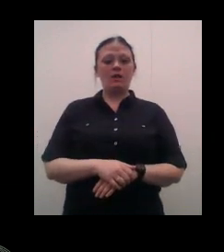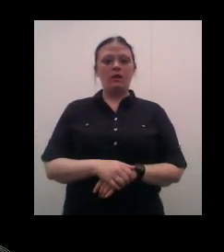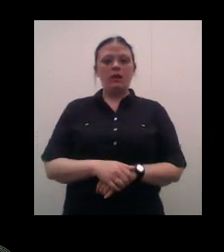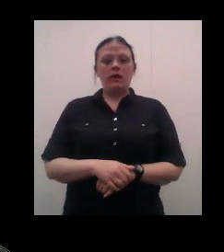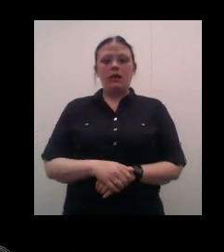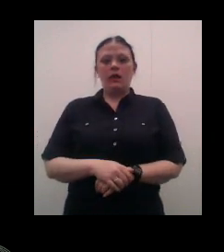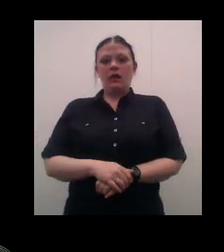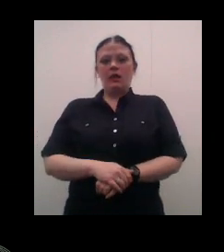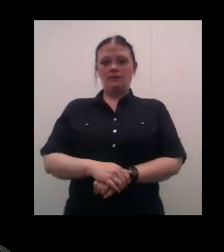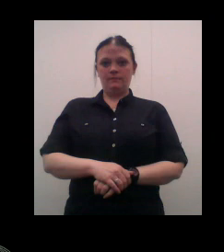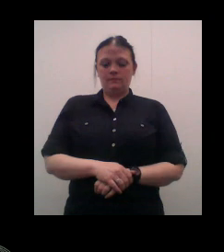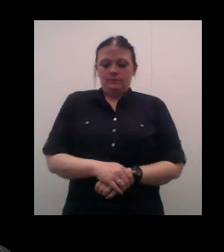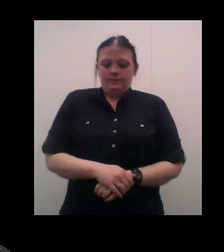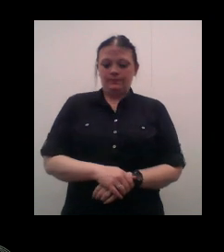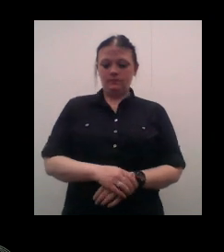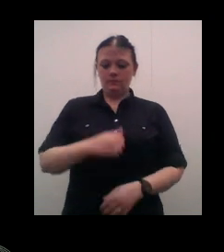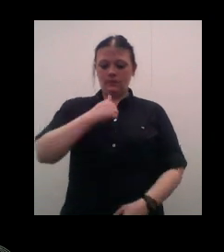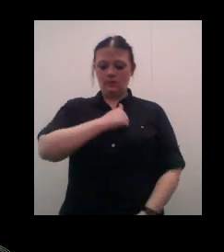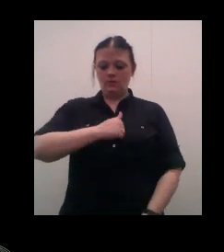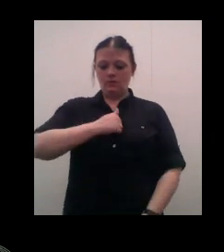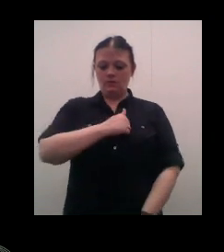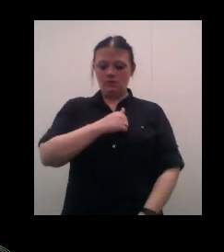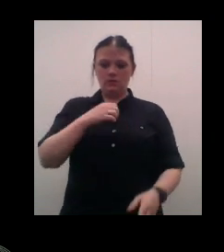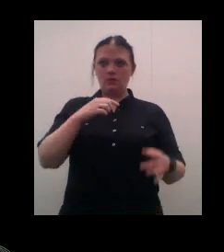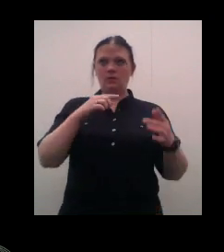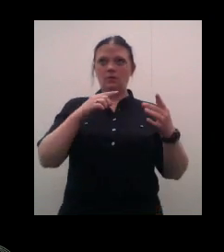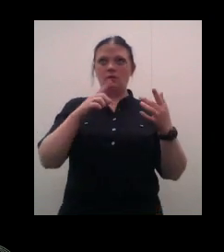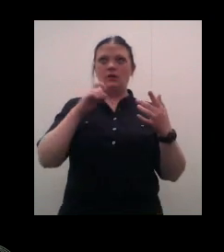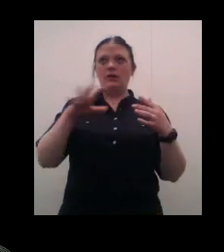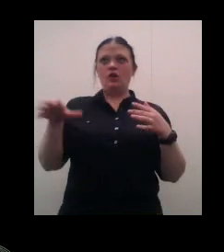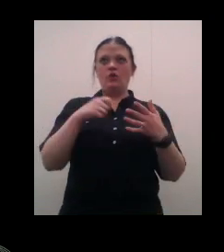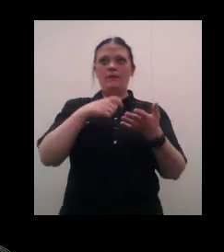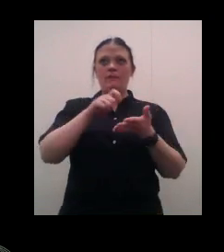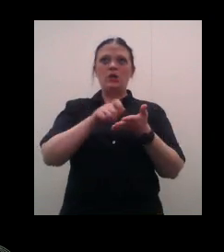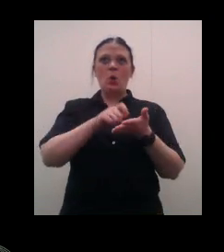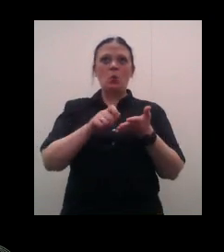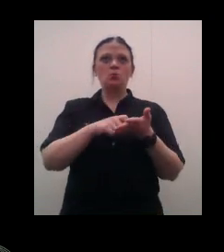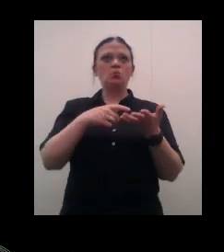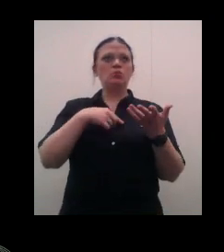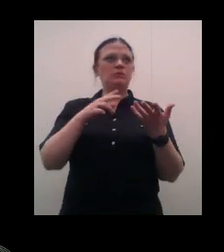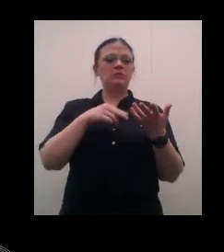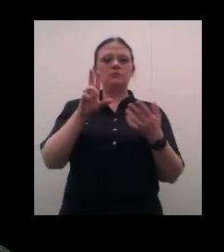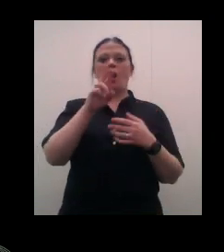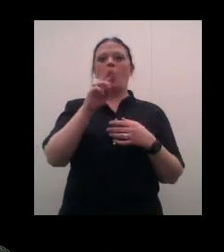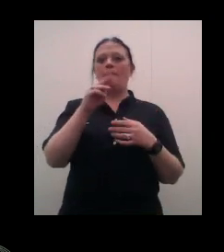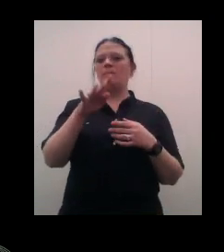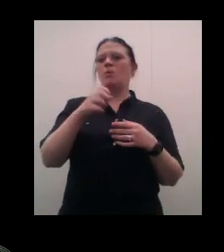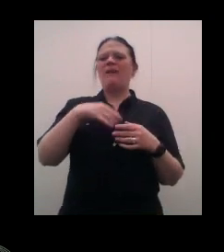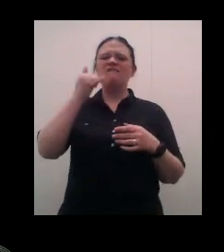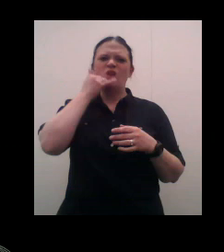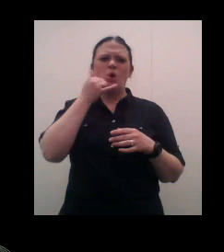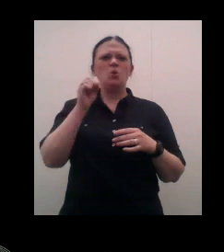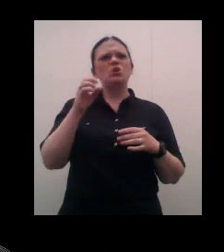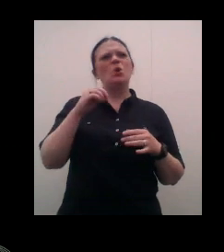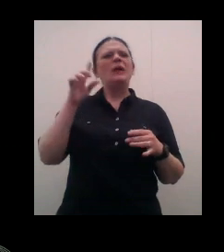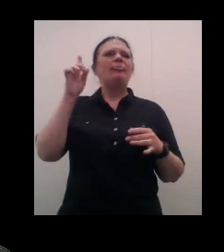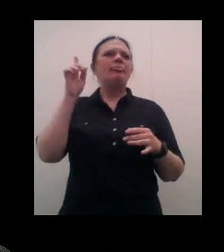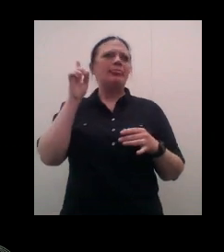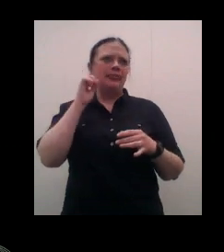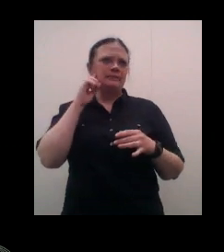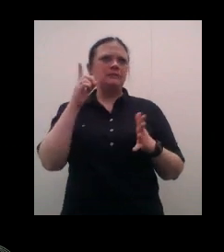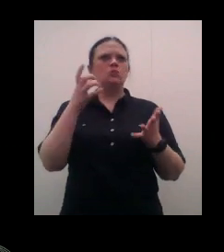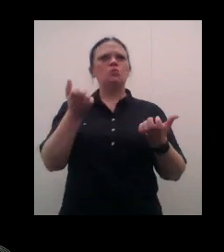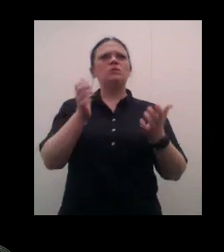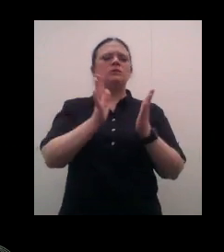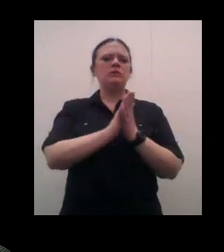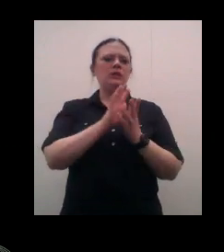McKinley, Mark. Sorry I had to unmute my phone and get to my notes here. Listen, wanted to ask you about